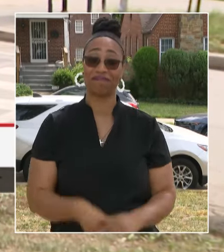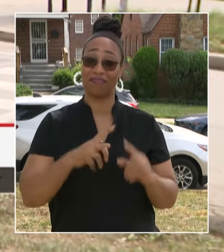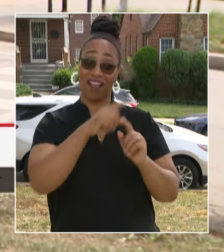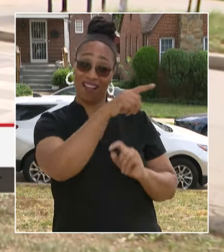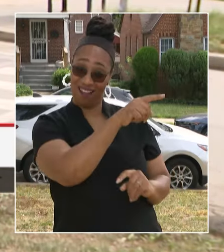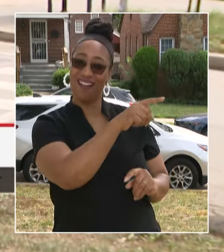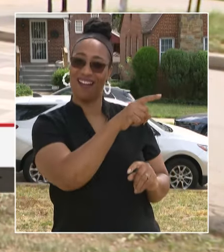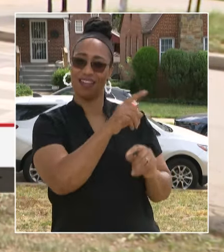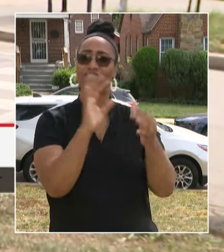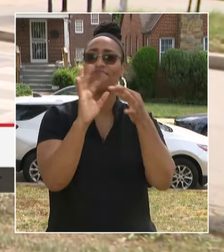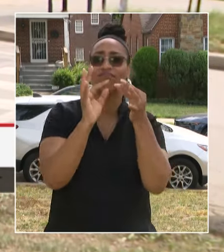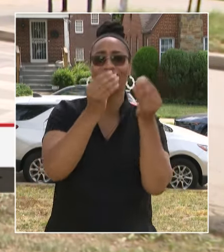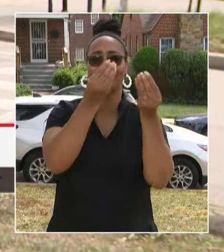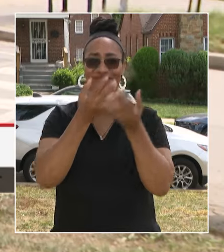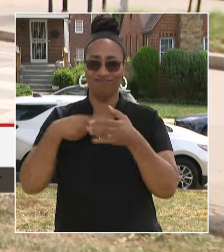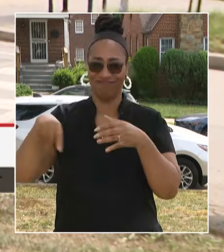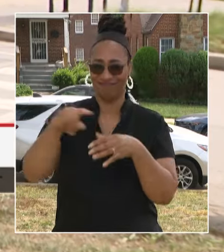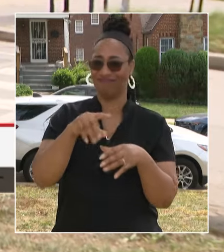this celebration.